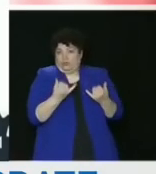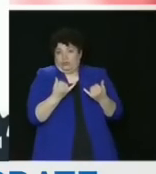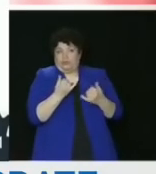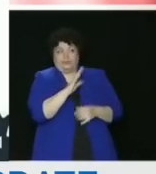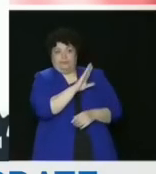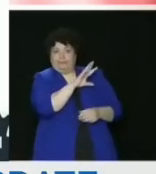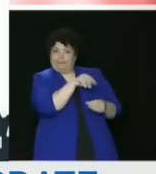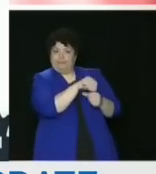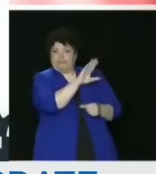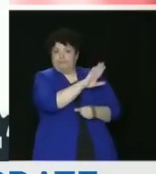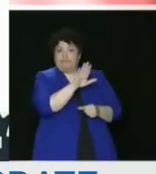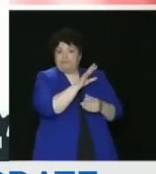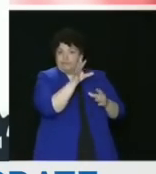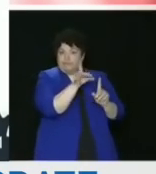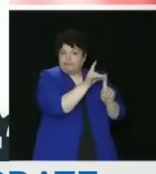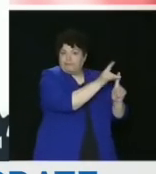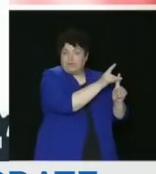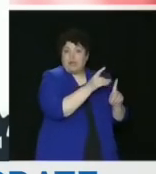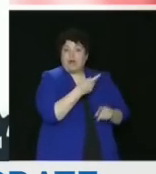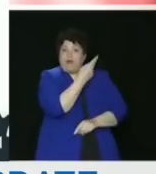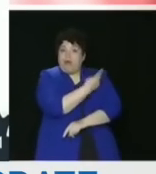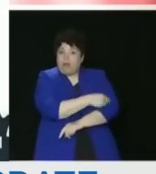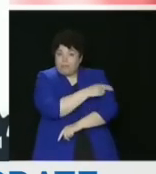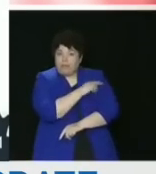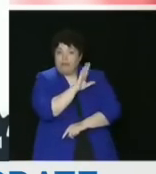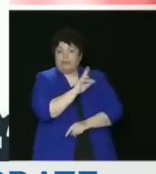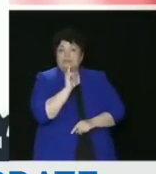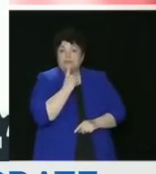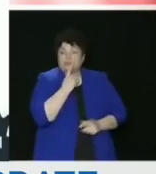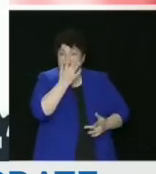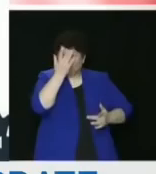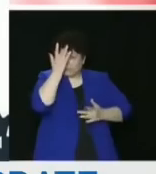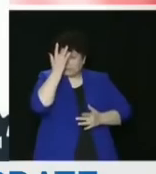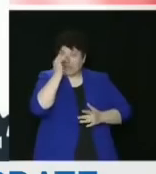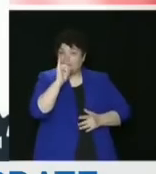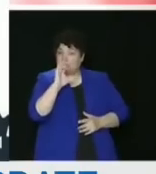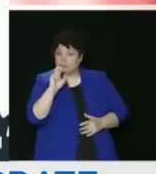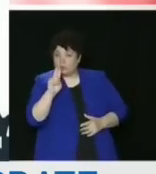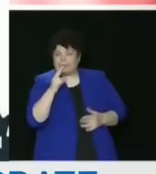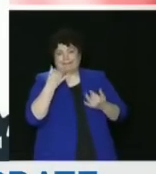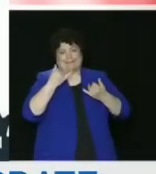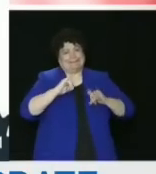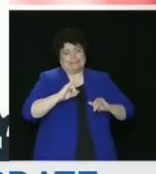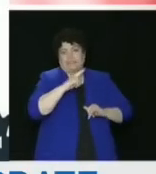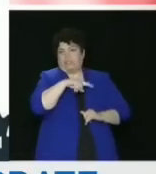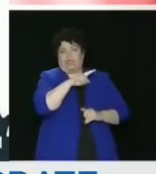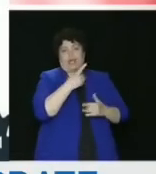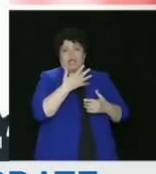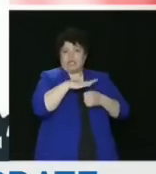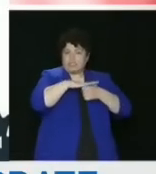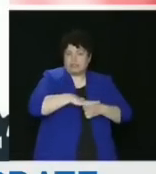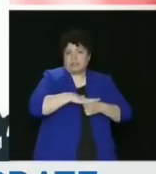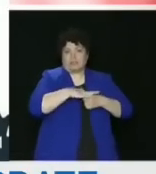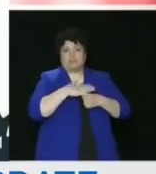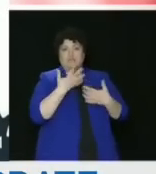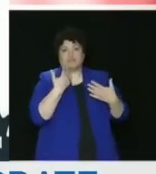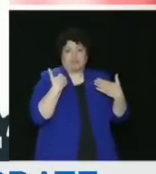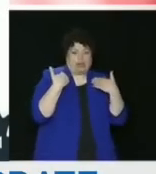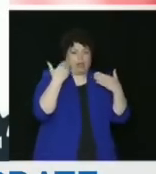activity, with hospitalizations and critical illnesses continuing to place a heavy strain across the healthcare